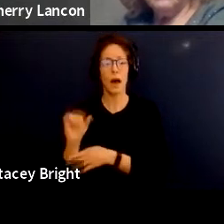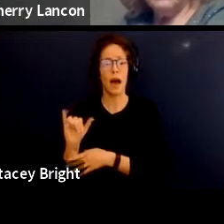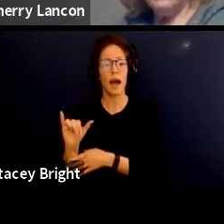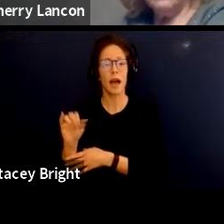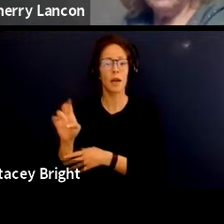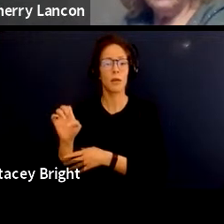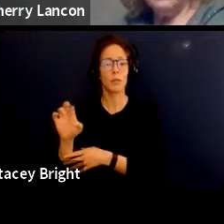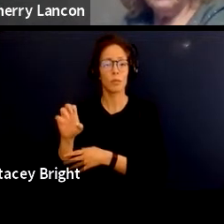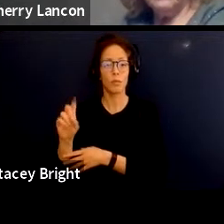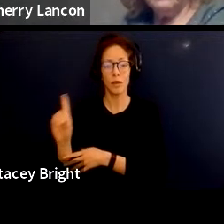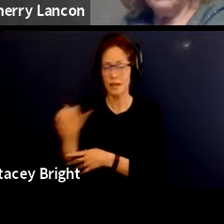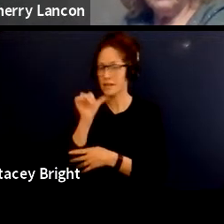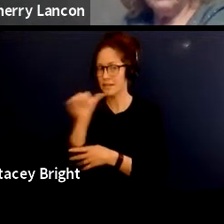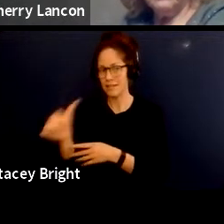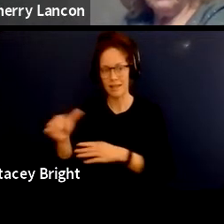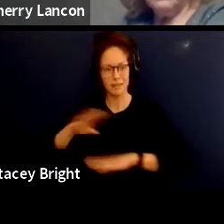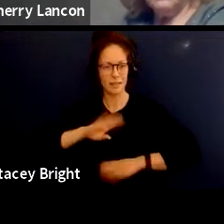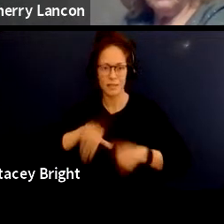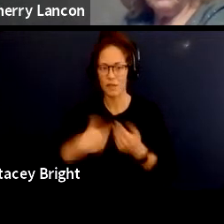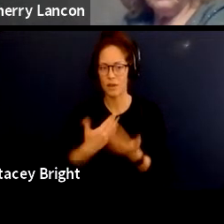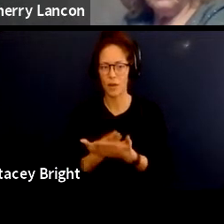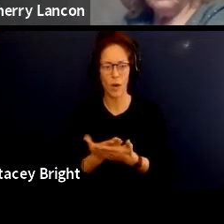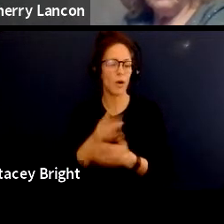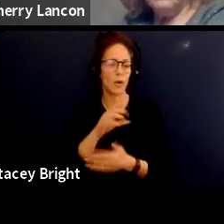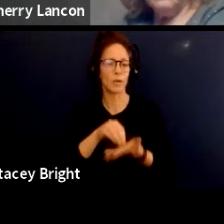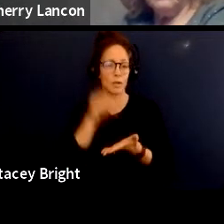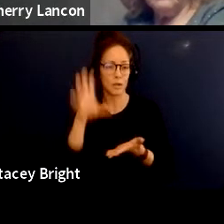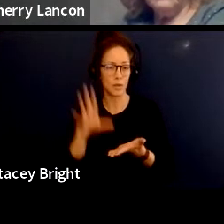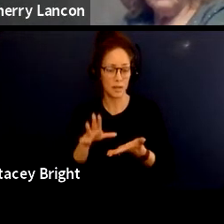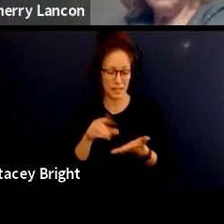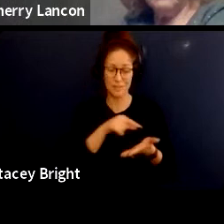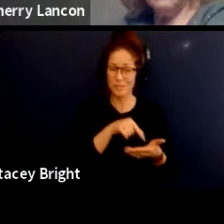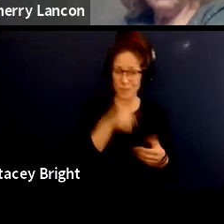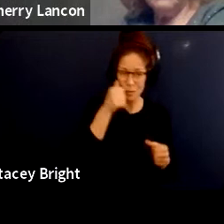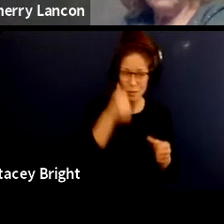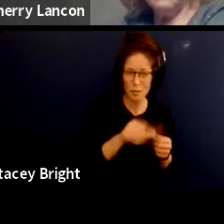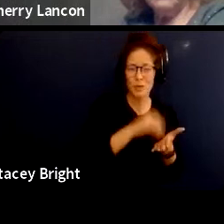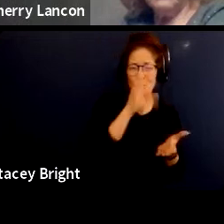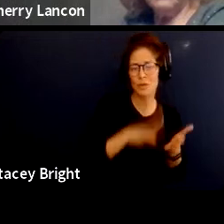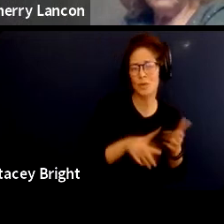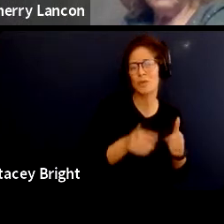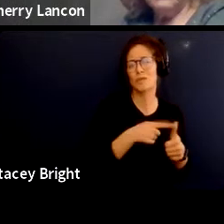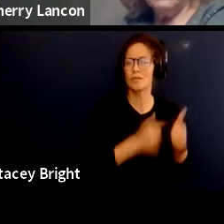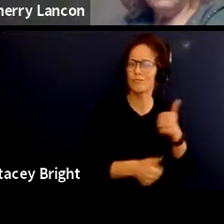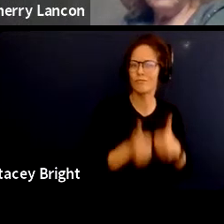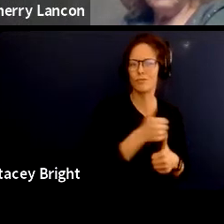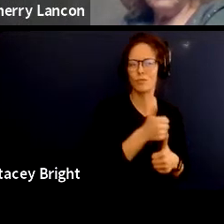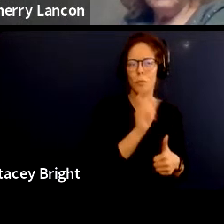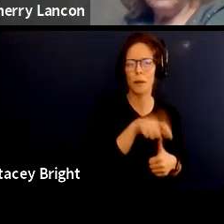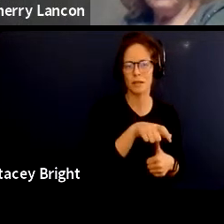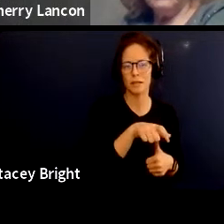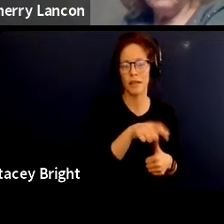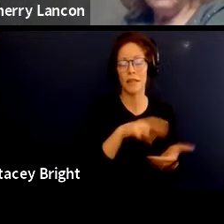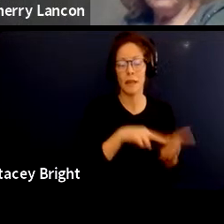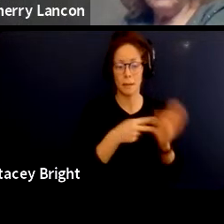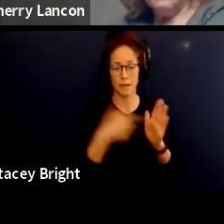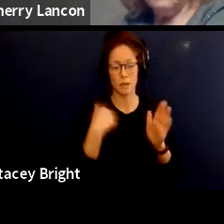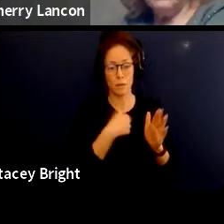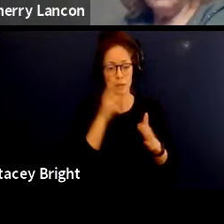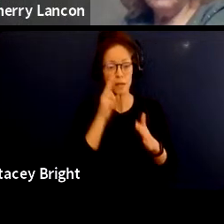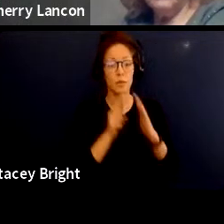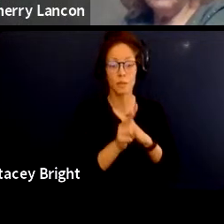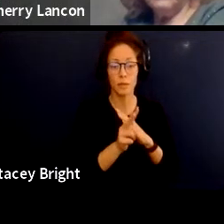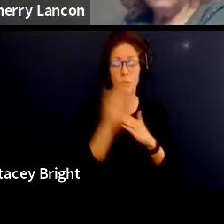all our Pasco students. We must continue to put students first to make learning last a lifetime. This means a predictable,